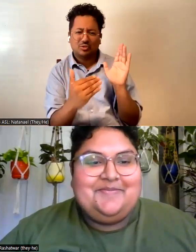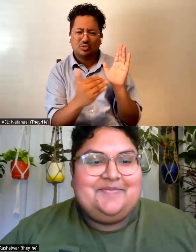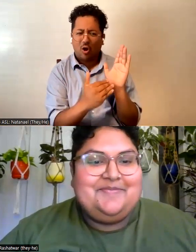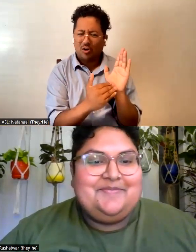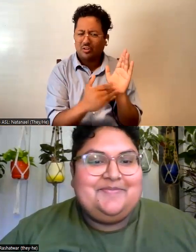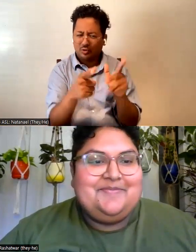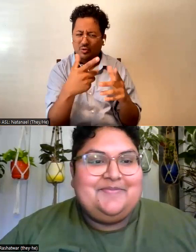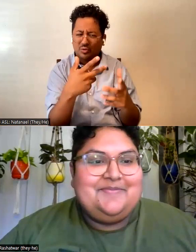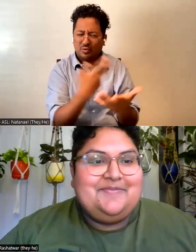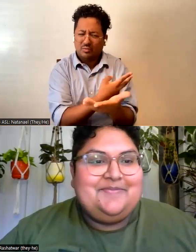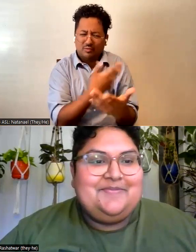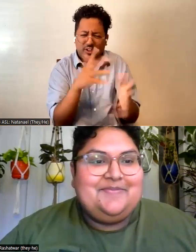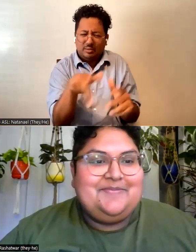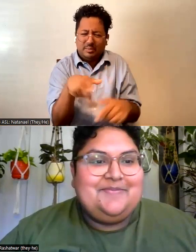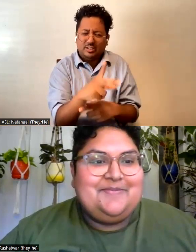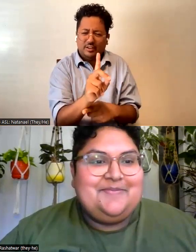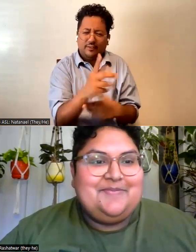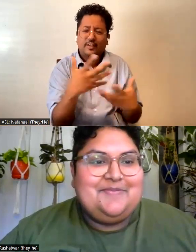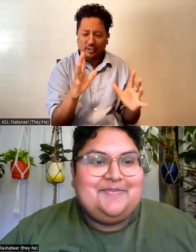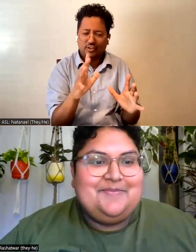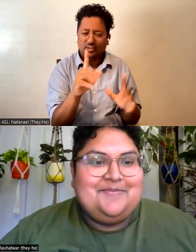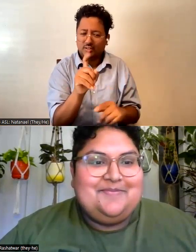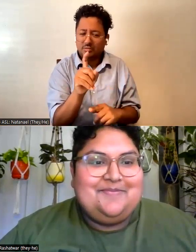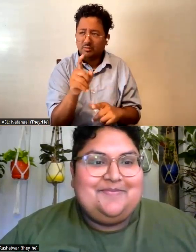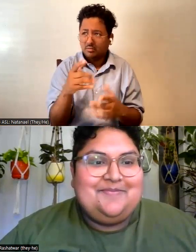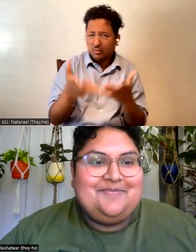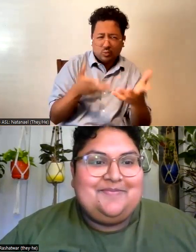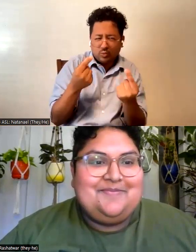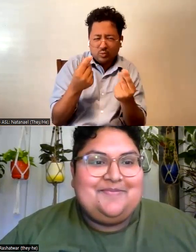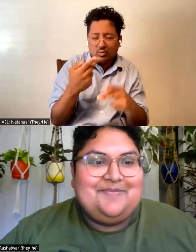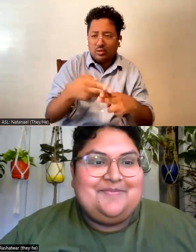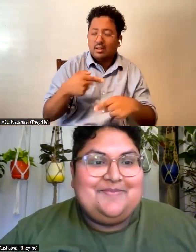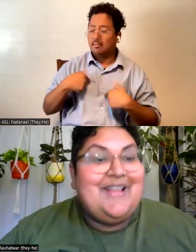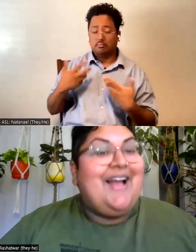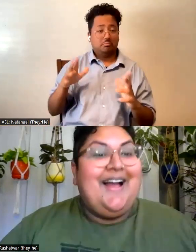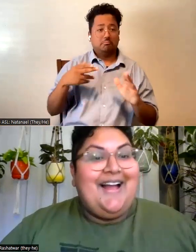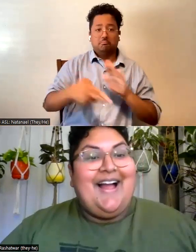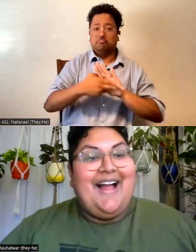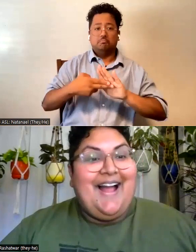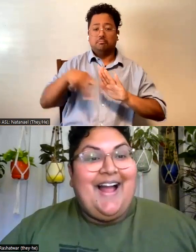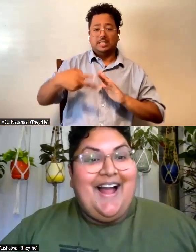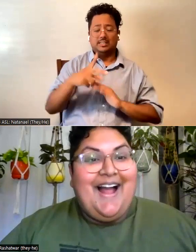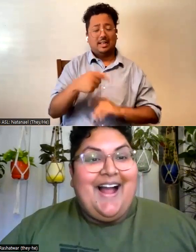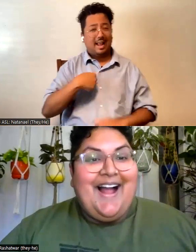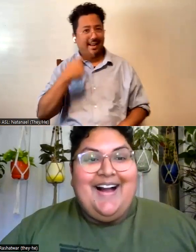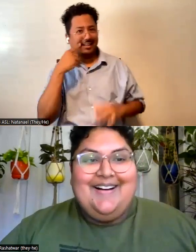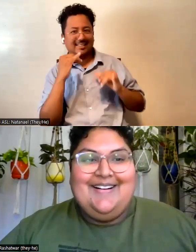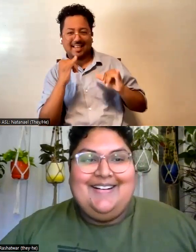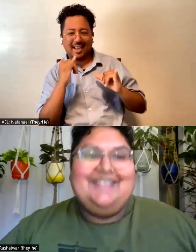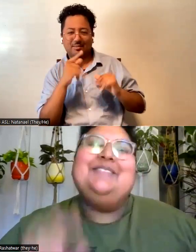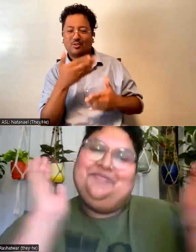you finished this? I think I'm just a PhD now. I think you are too. So